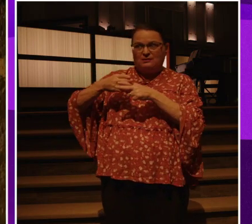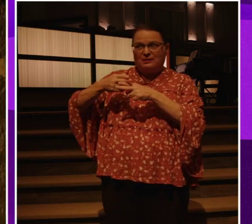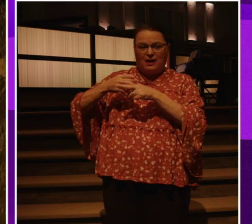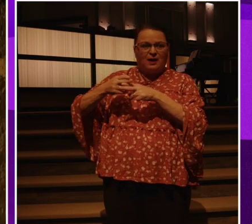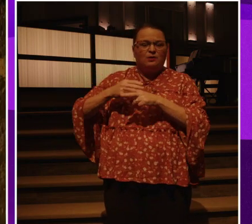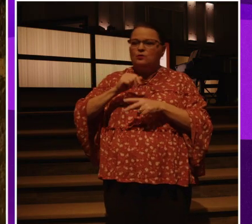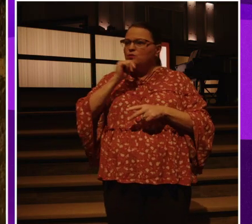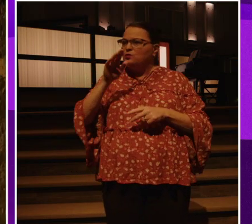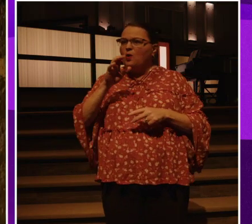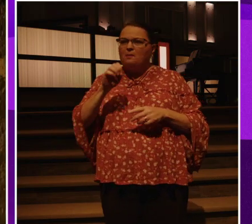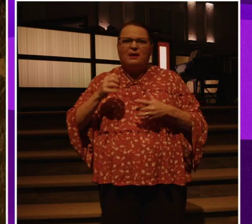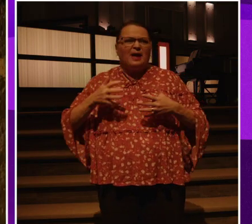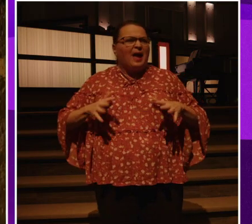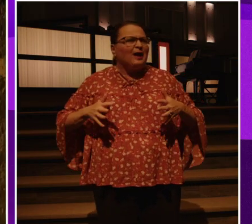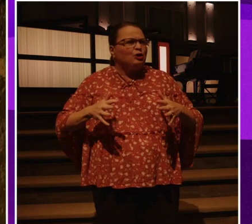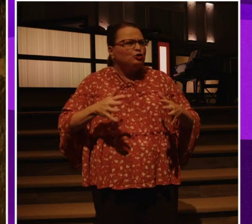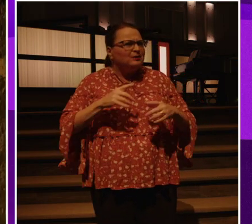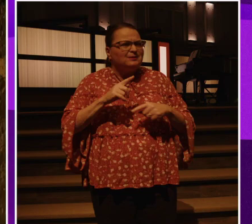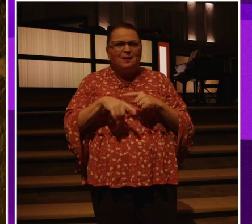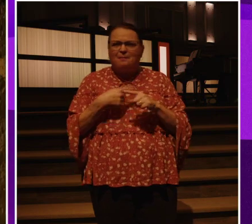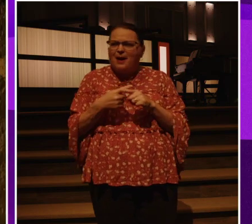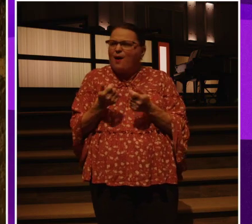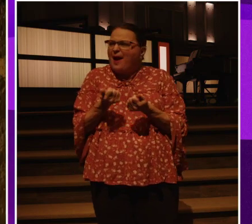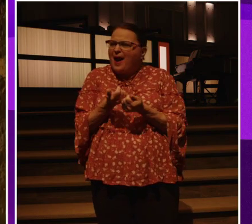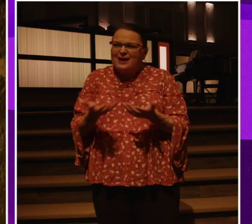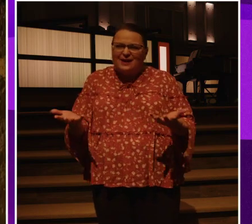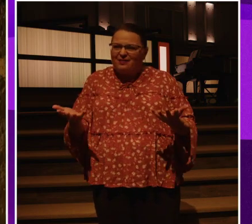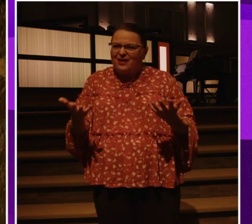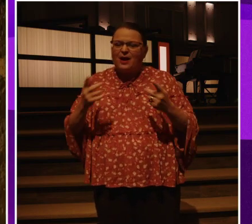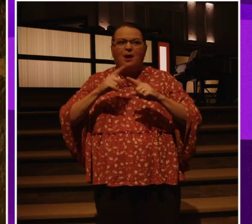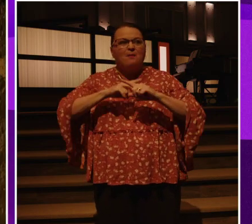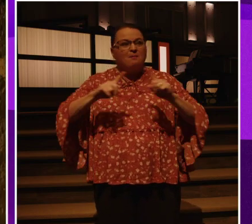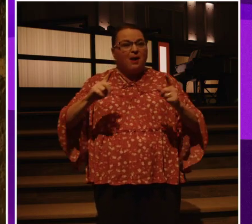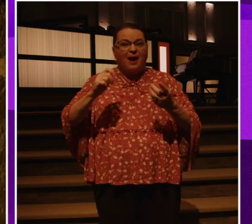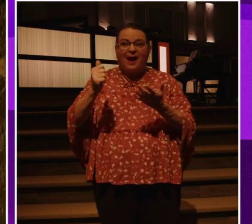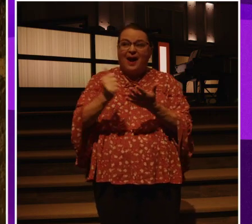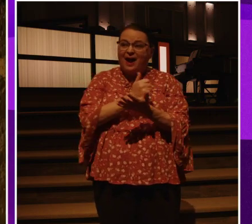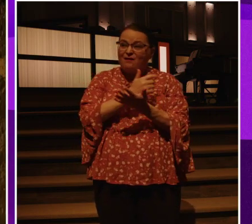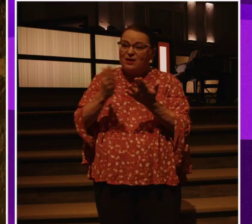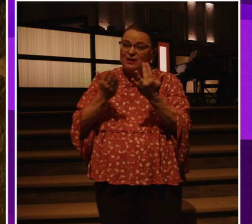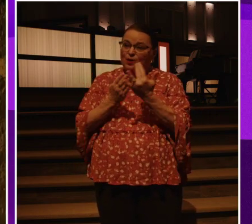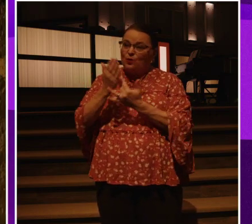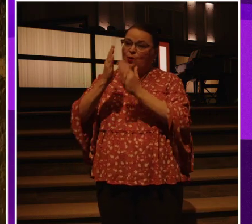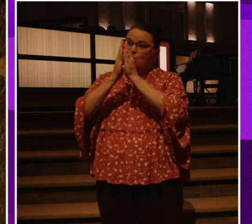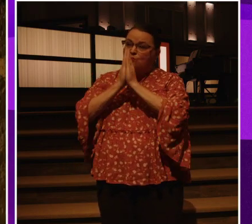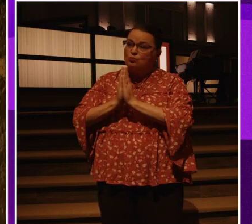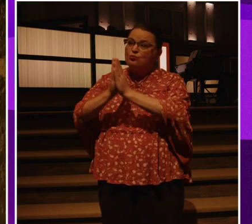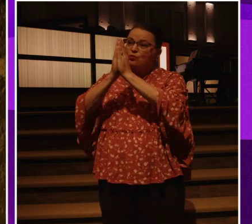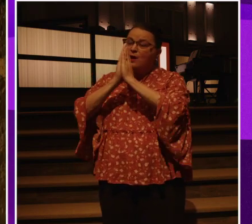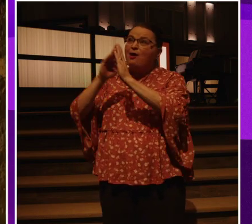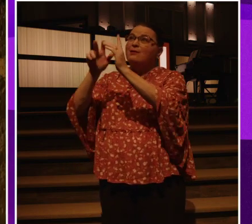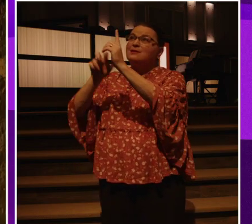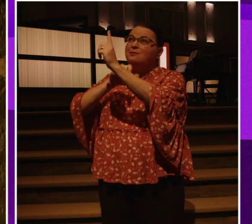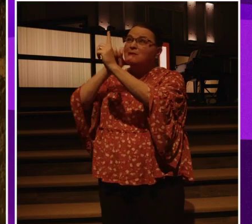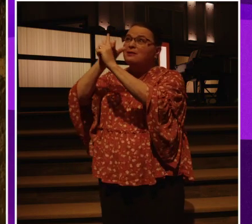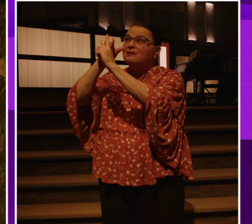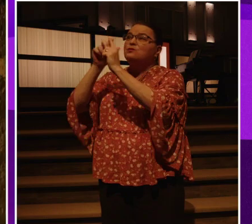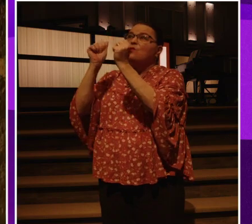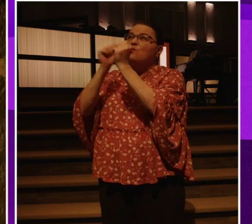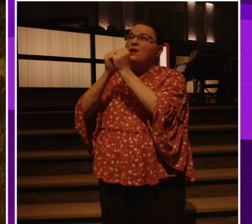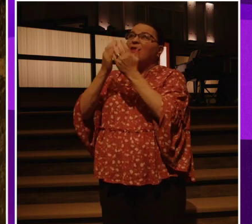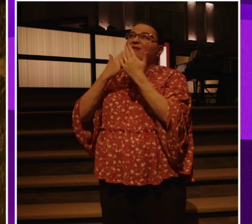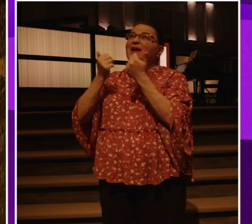be anxious about anything, but in everything, by prayer and supplication with